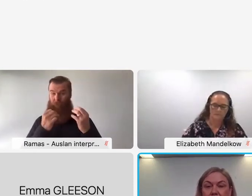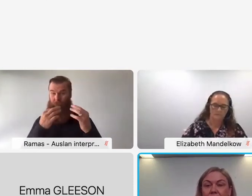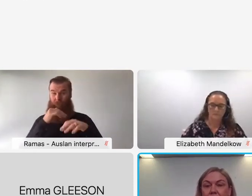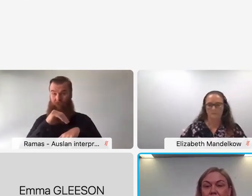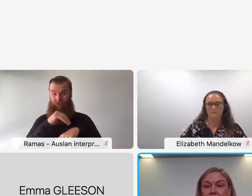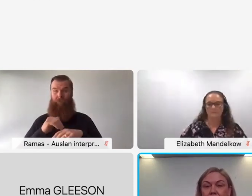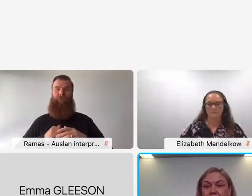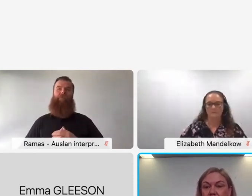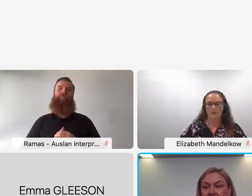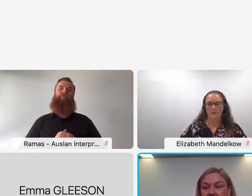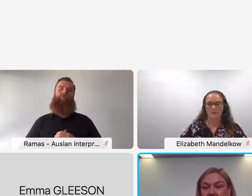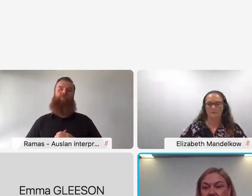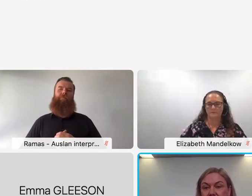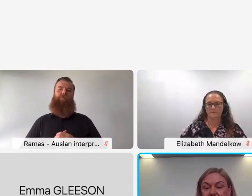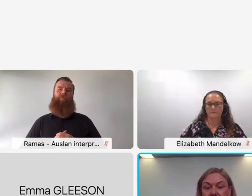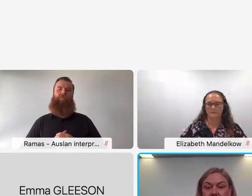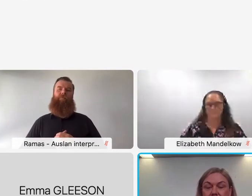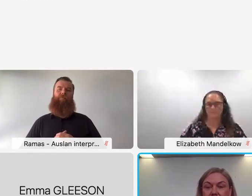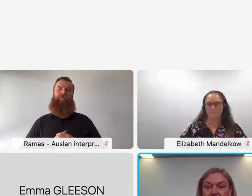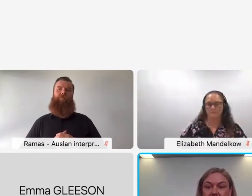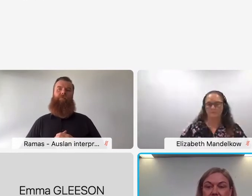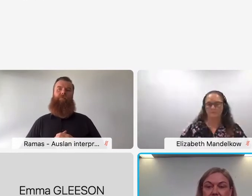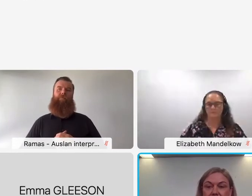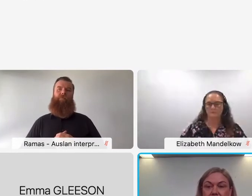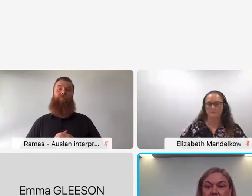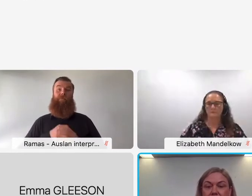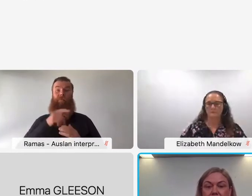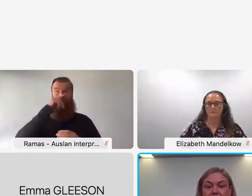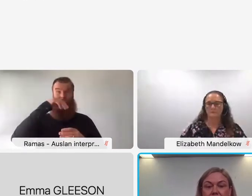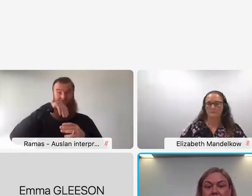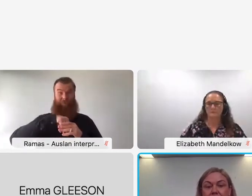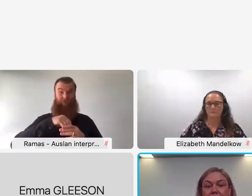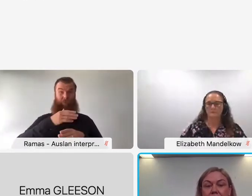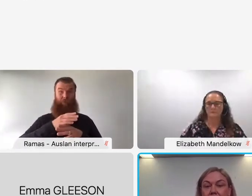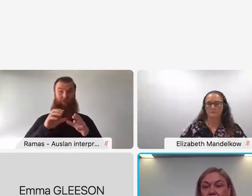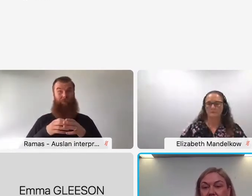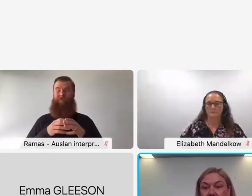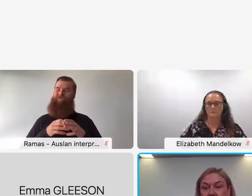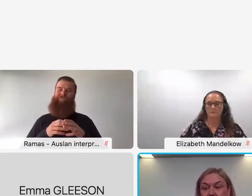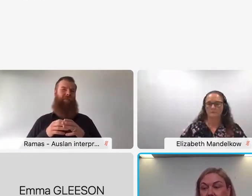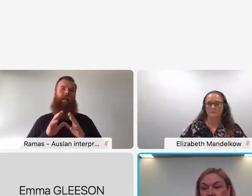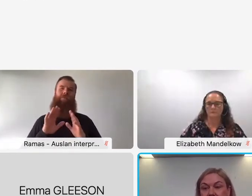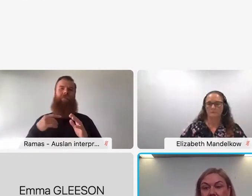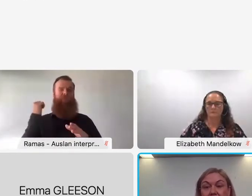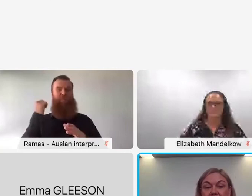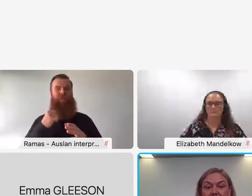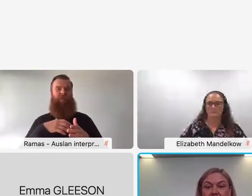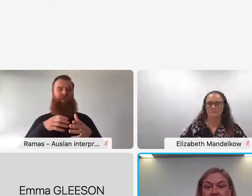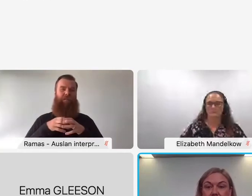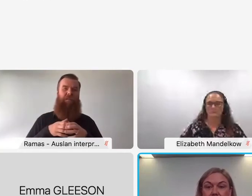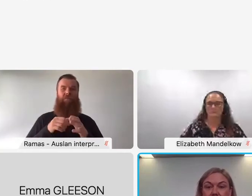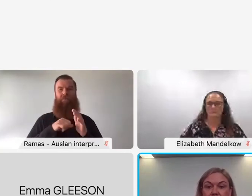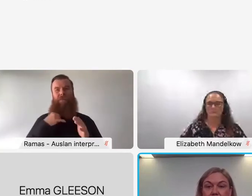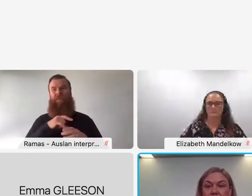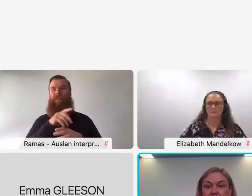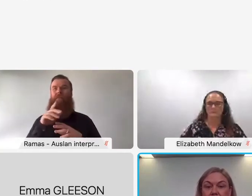Participants in work-ready pools are not allowed to have previous convictions and things like that. A number of our employers have had to